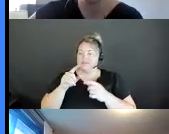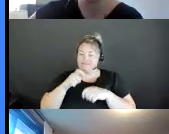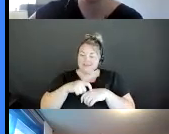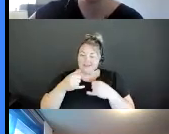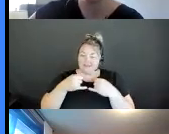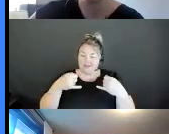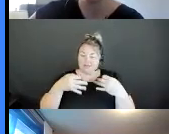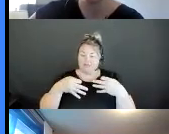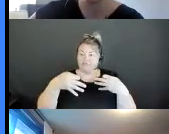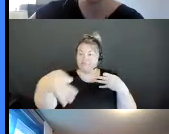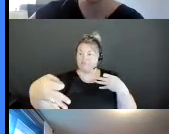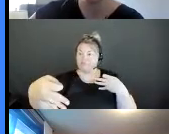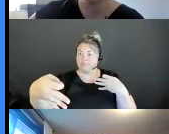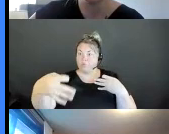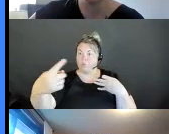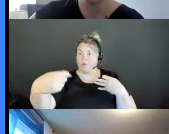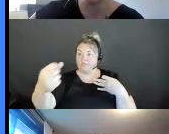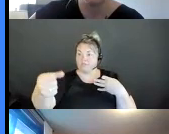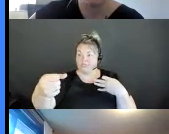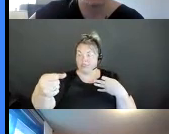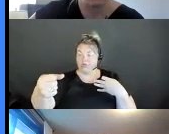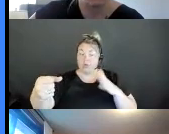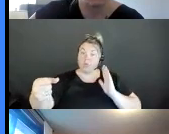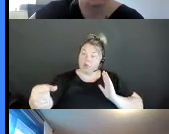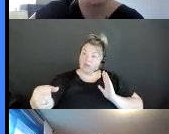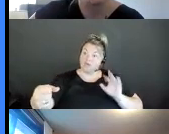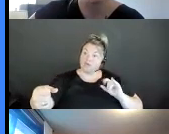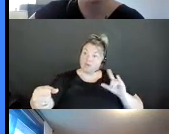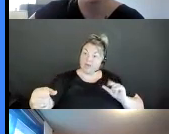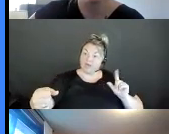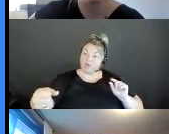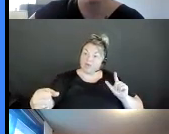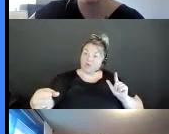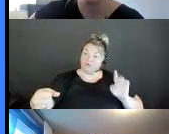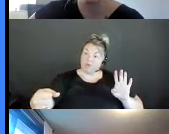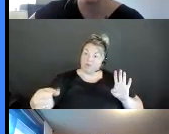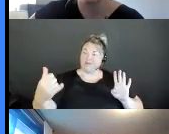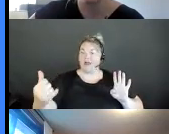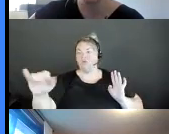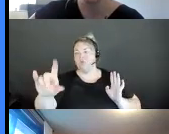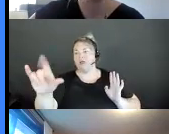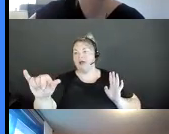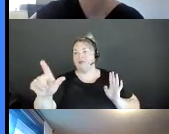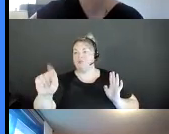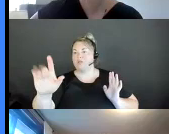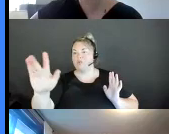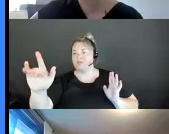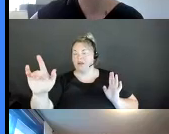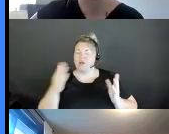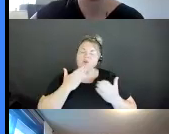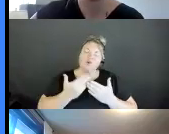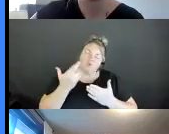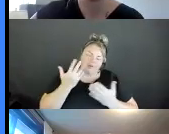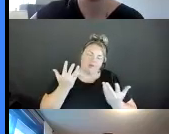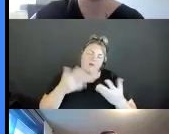July 1st of 2024 to July 1st of 2025. So for good reason, because we wanted to make sure that we took some